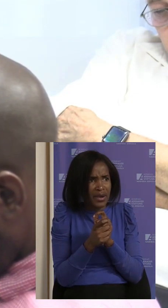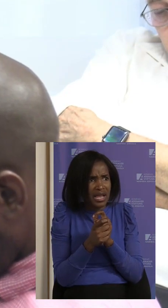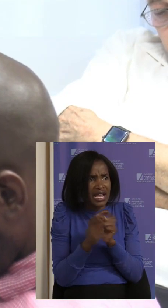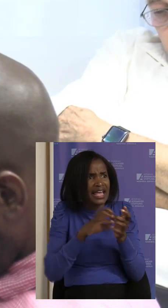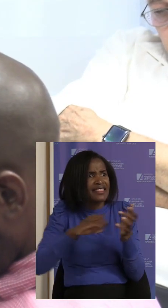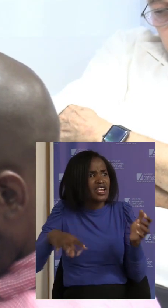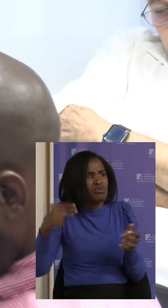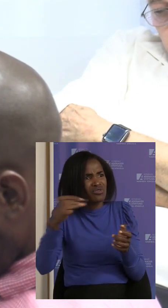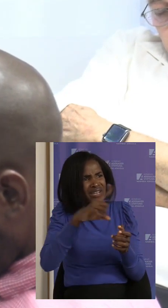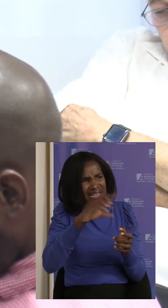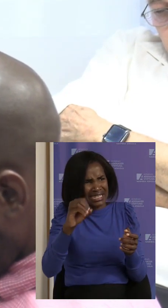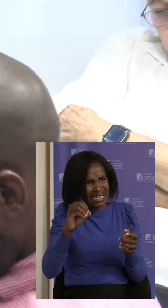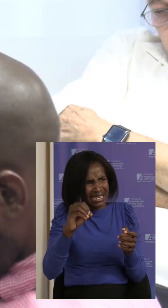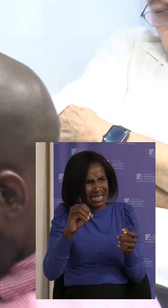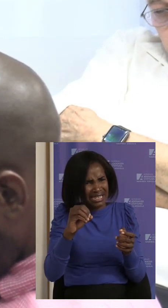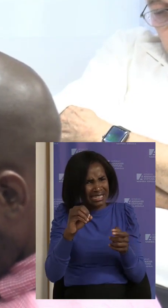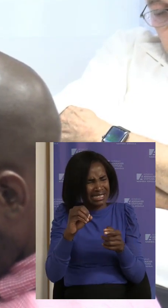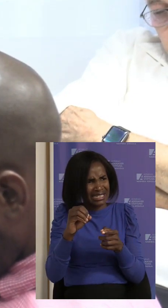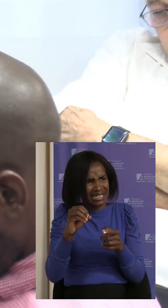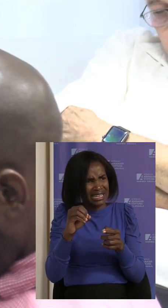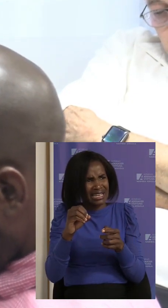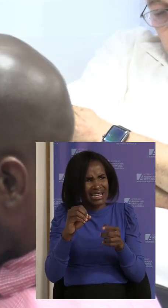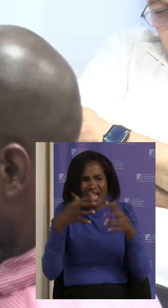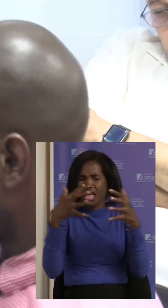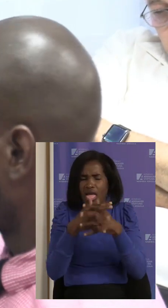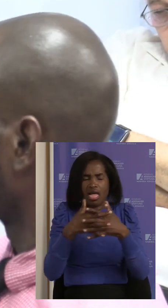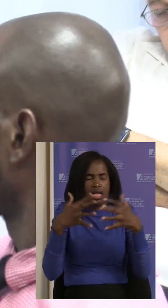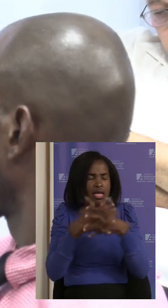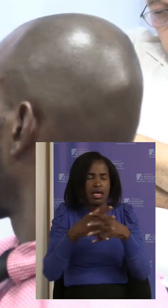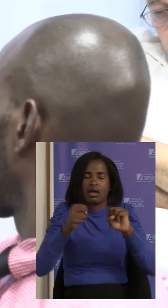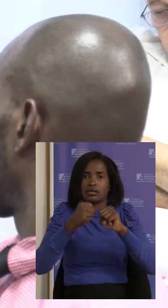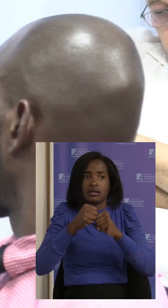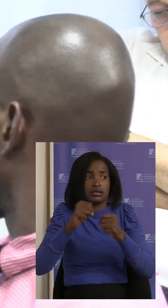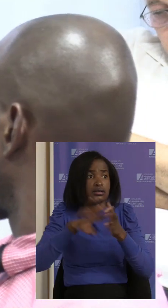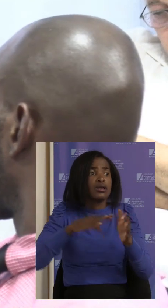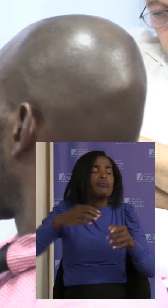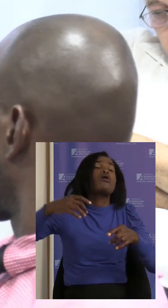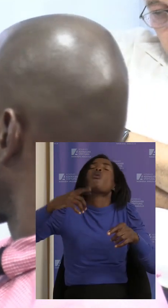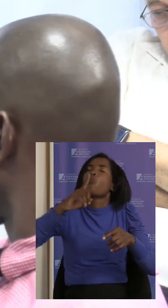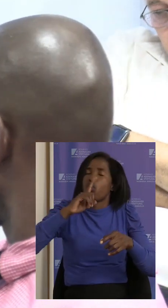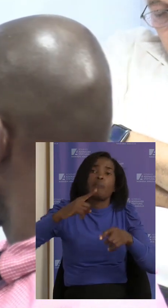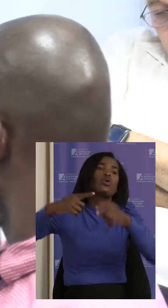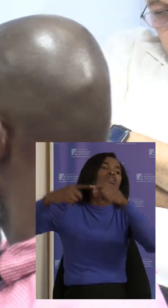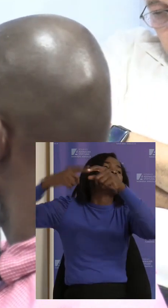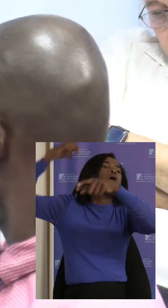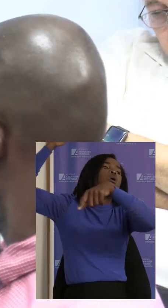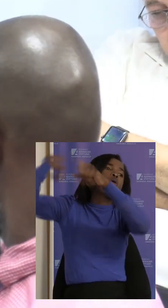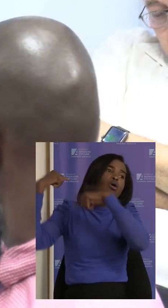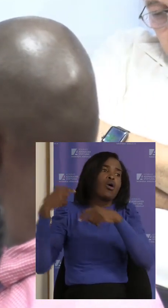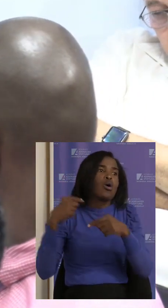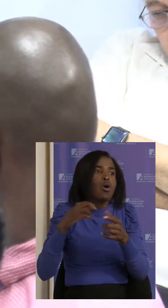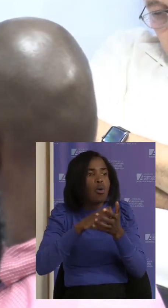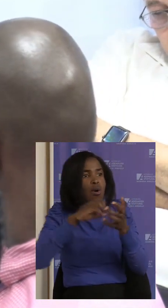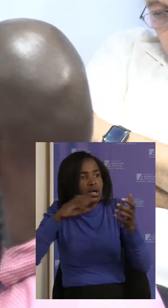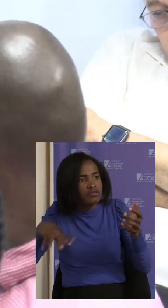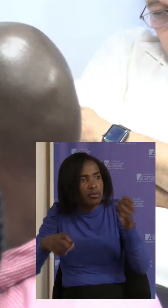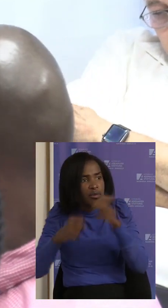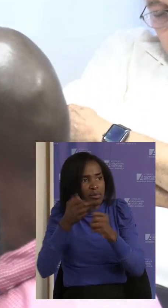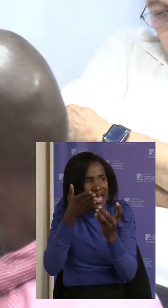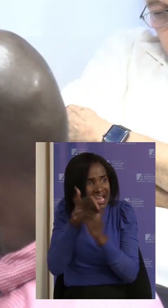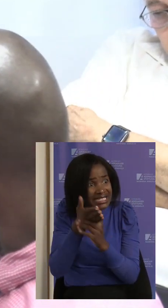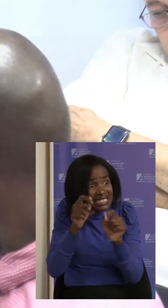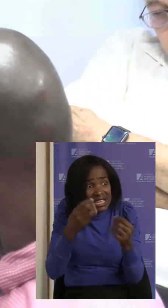of grade 10 from the combined, it created challenges because it took us back where we came from. We were addressing the issue of access.